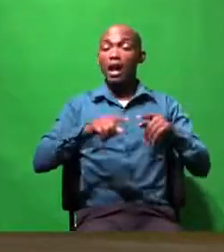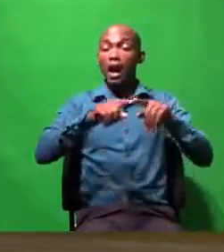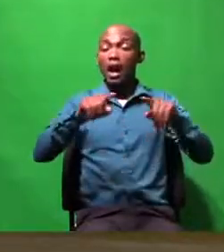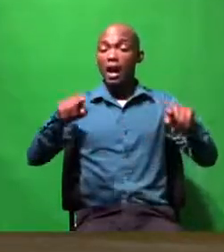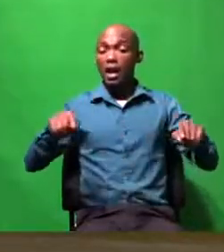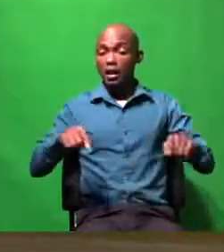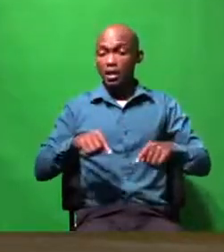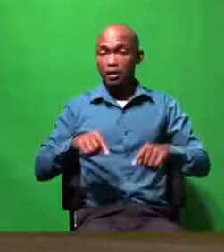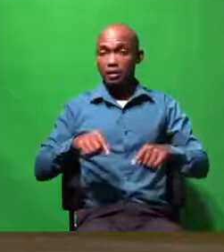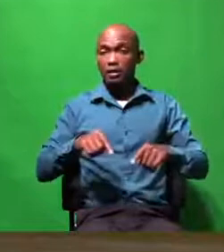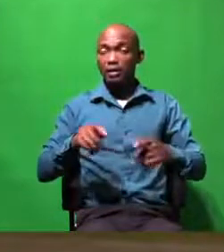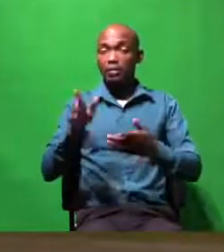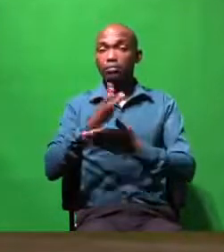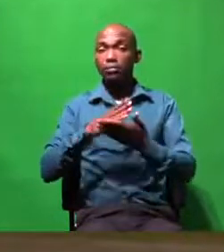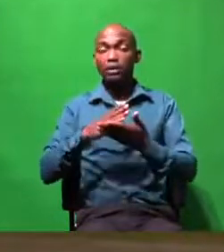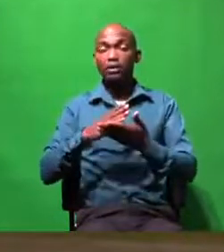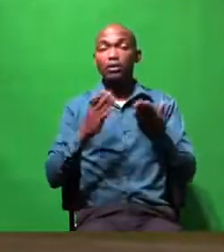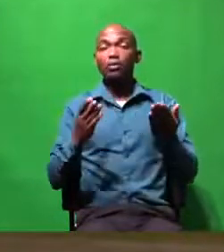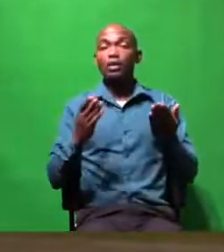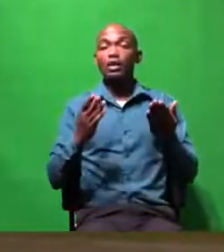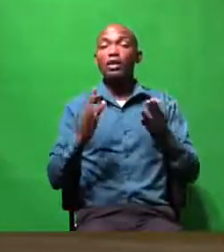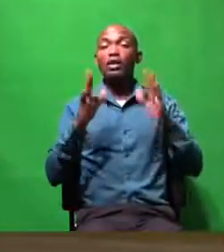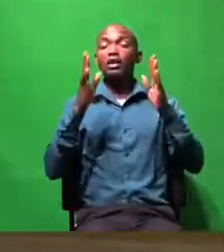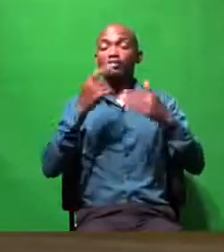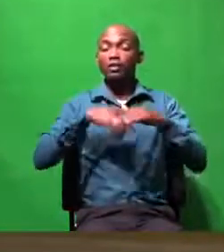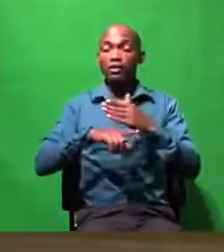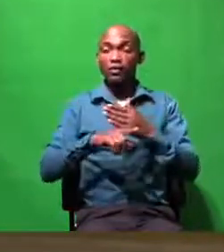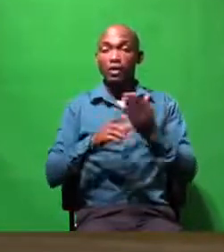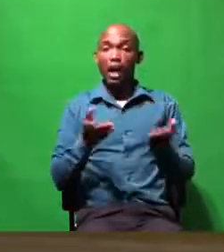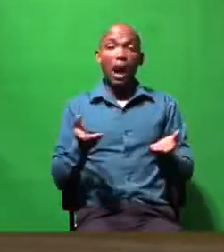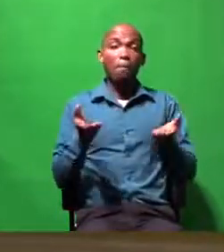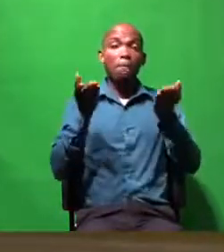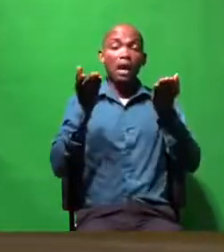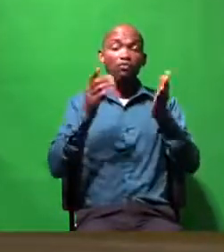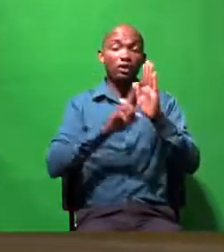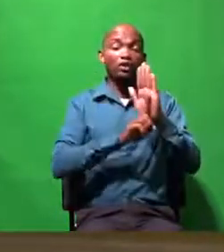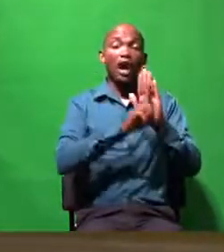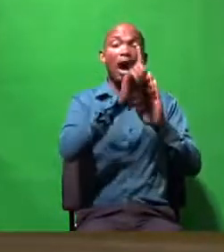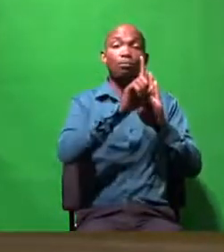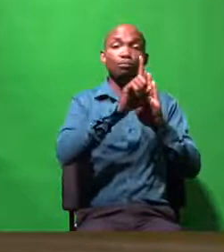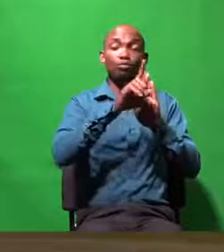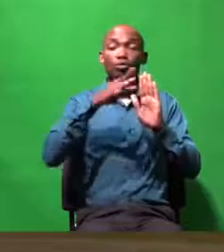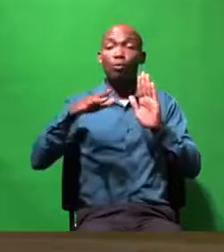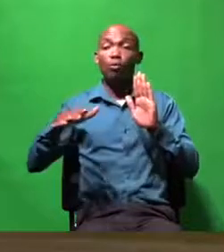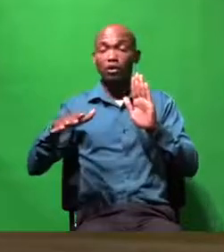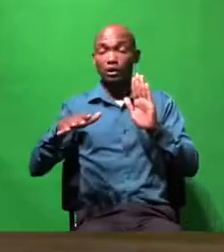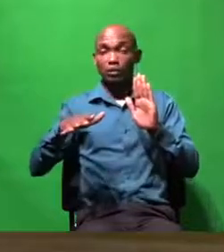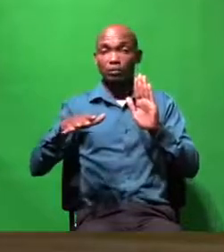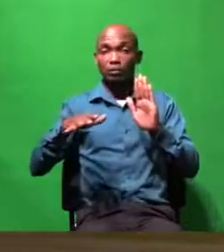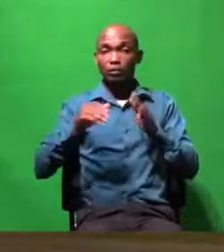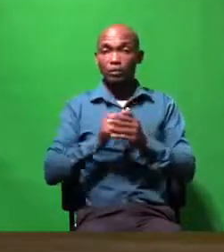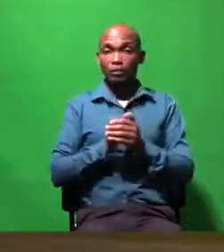which is rising up above the water surfaces. So